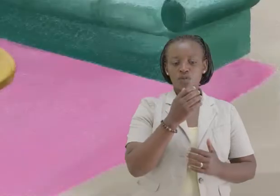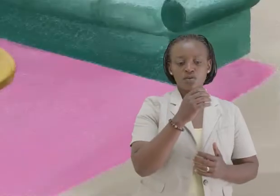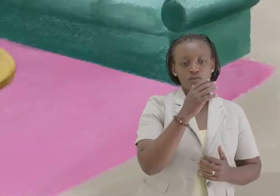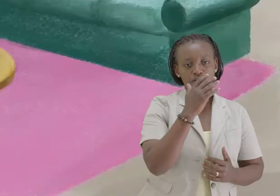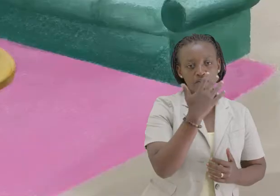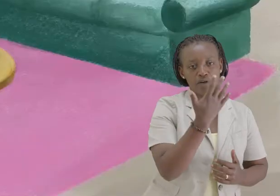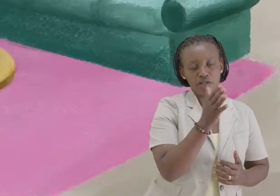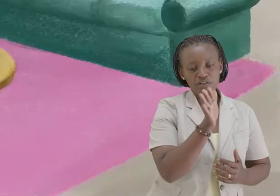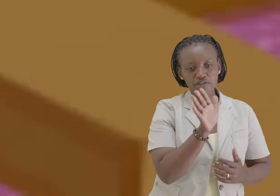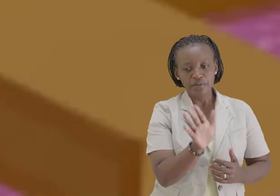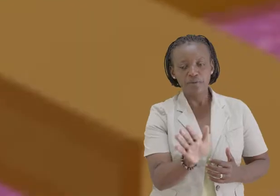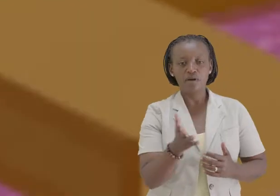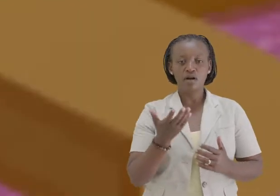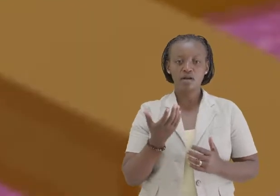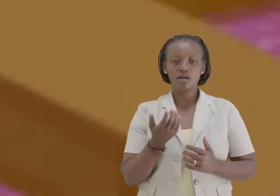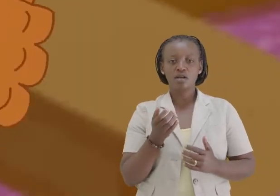Five hand spans.